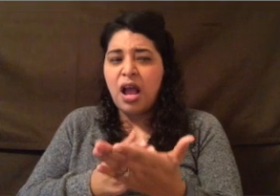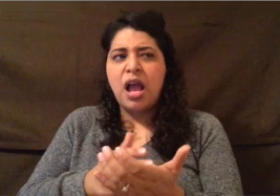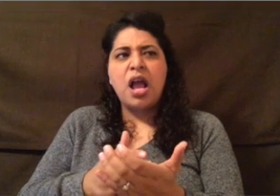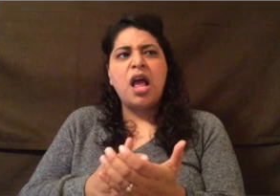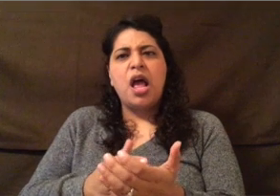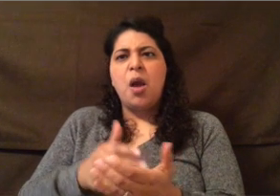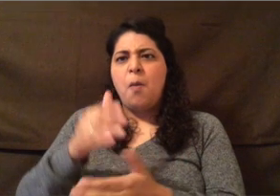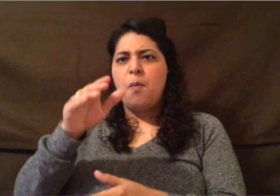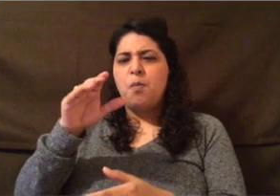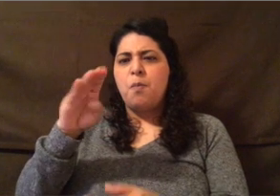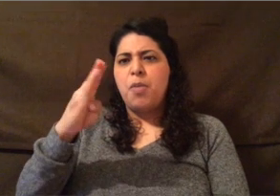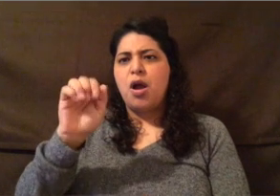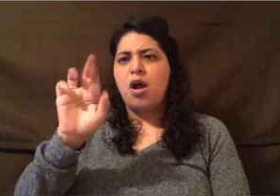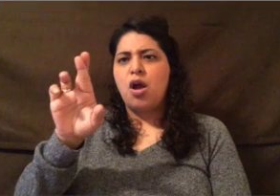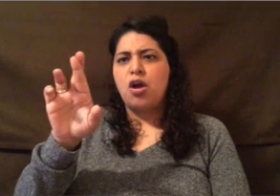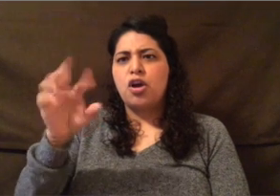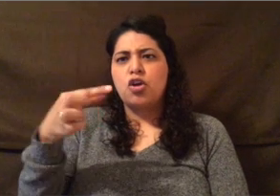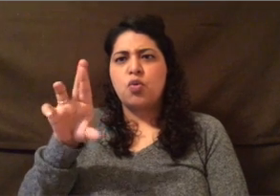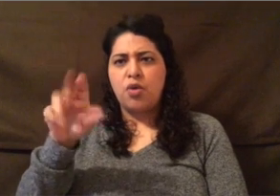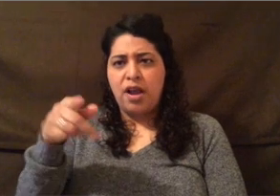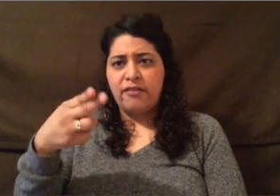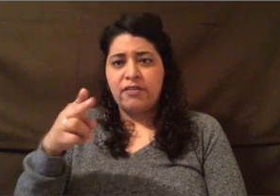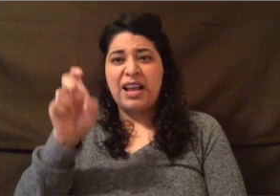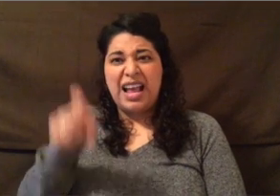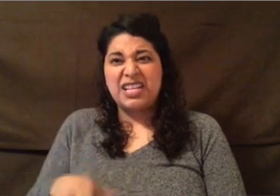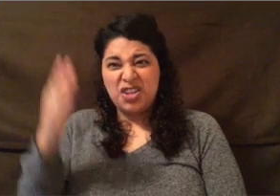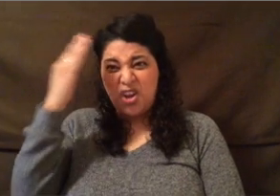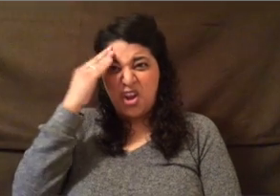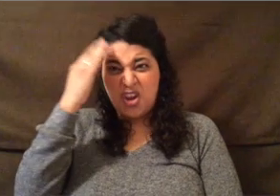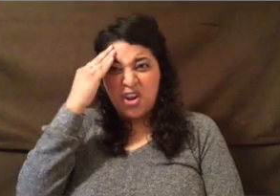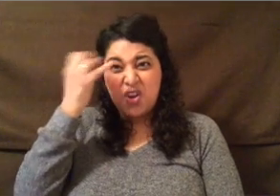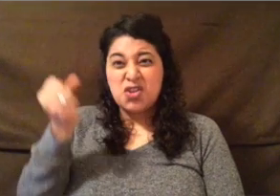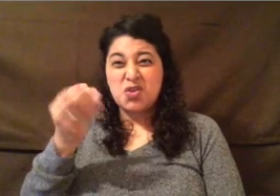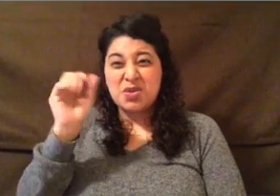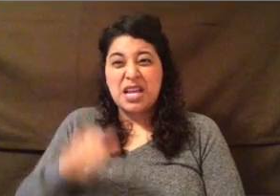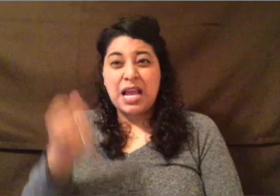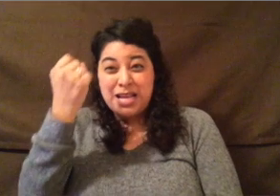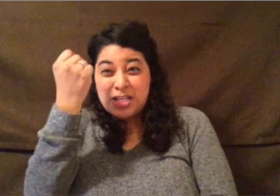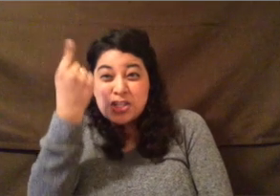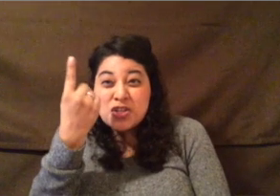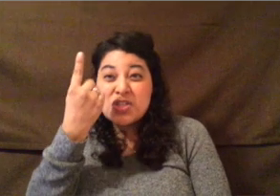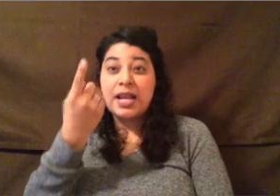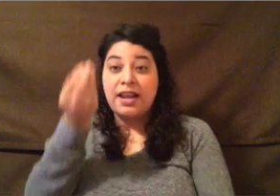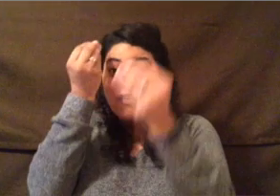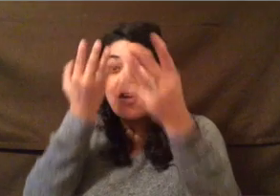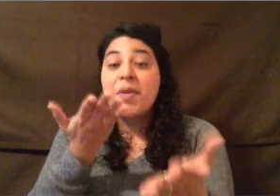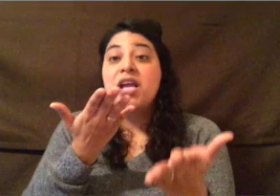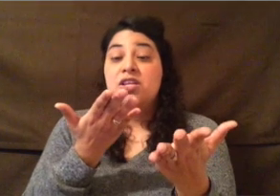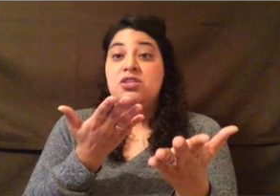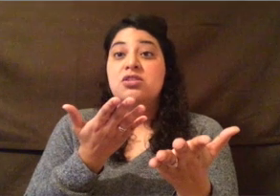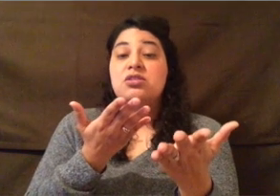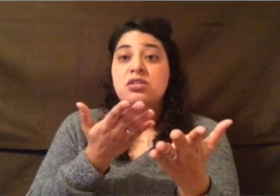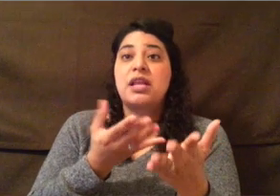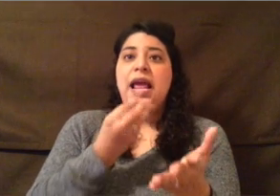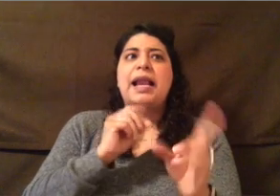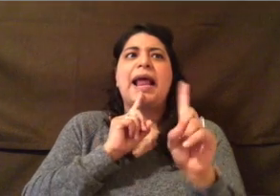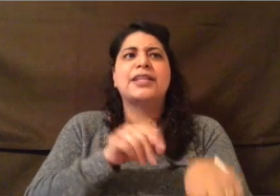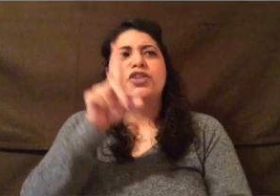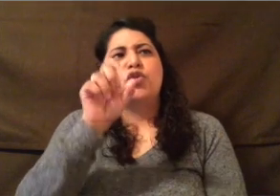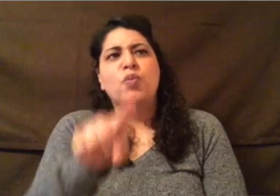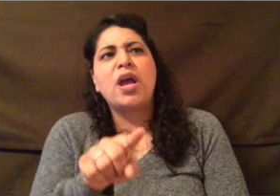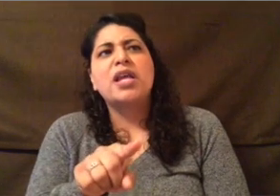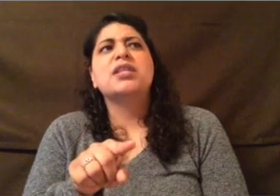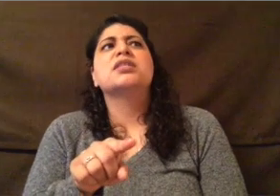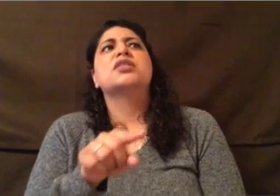graph. We need to know these things in order to interpret a bar graph, in order to answer questions about a bar graph